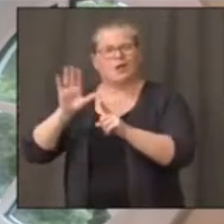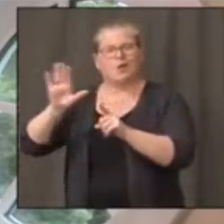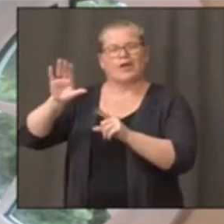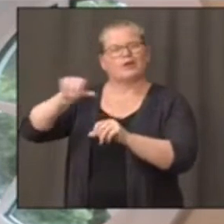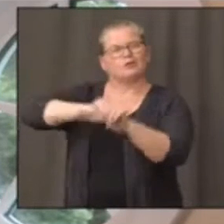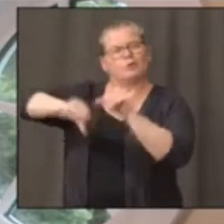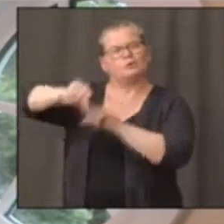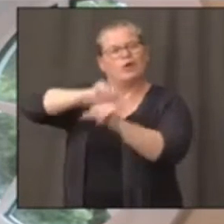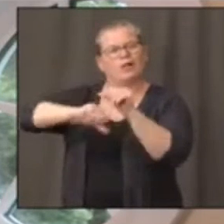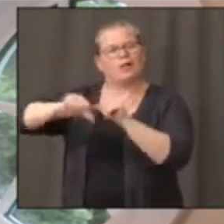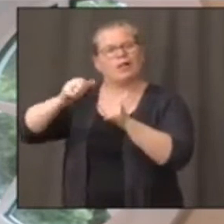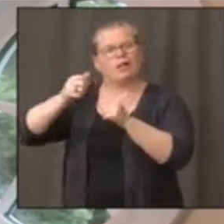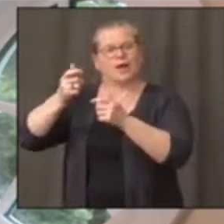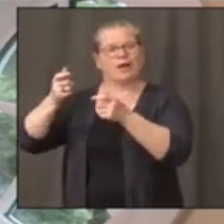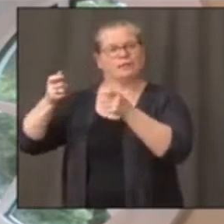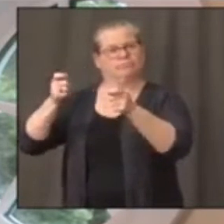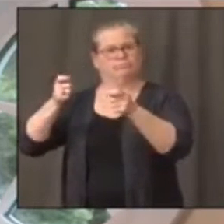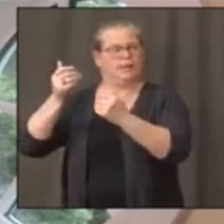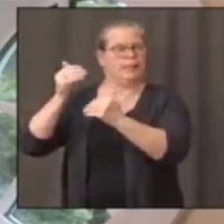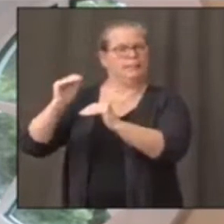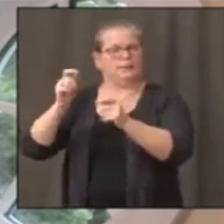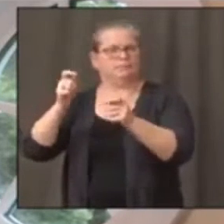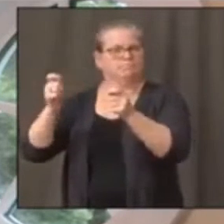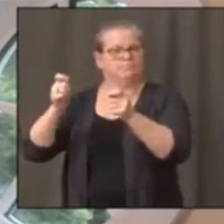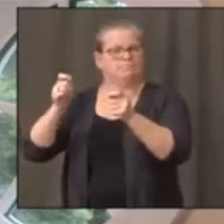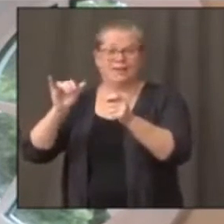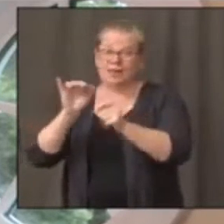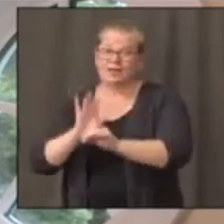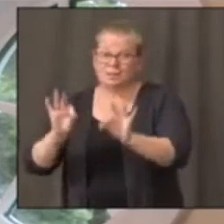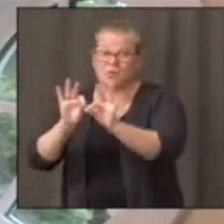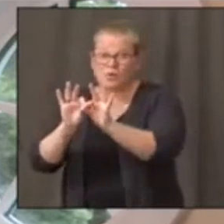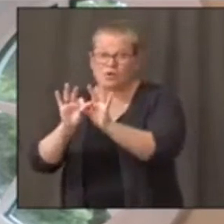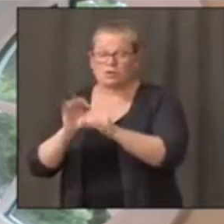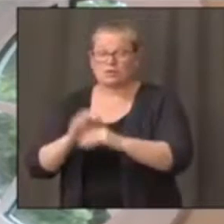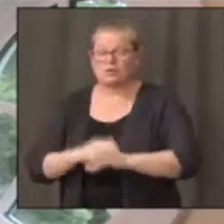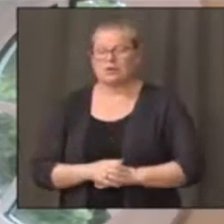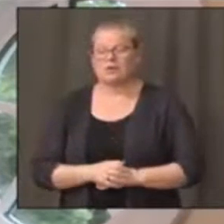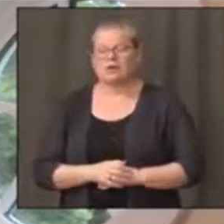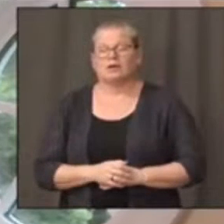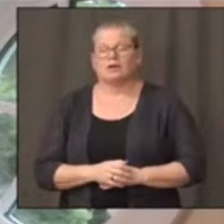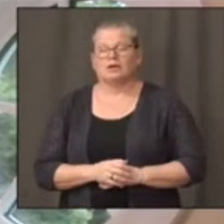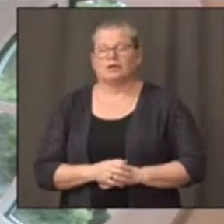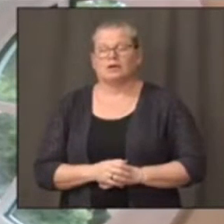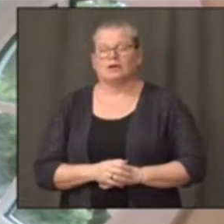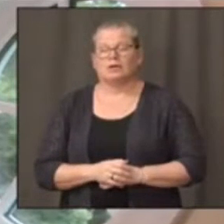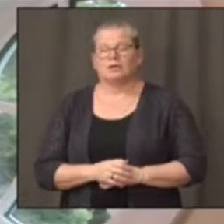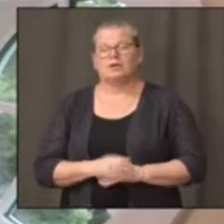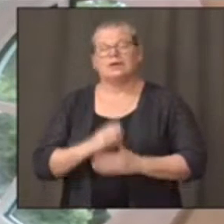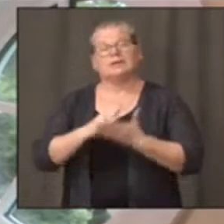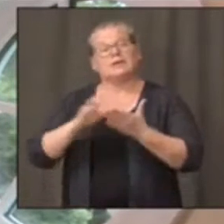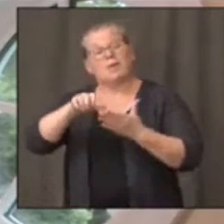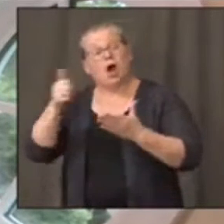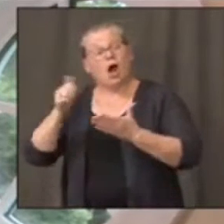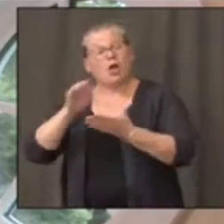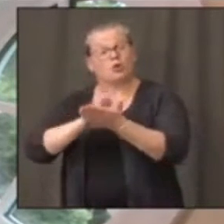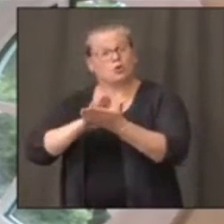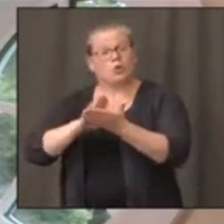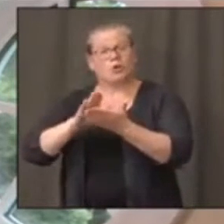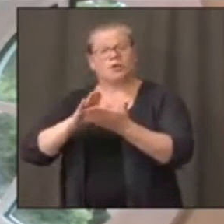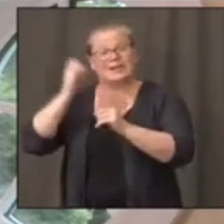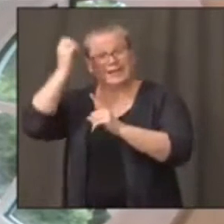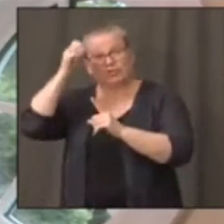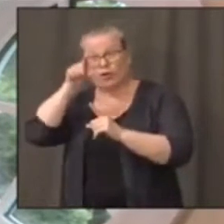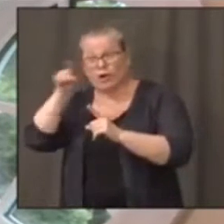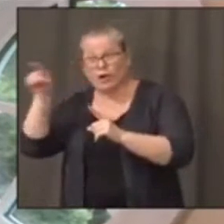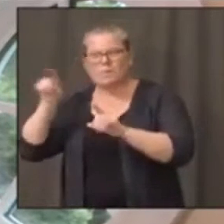in the schools. Israel, as you mentioned, reopened schools, had large outbreaks. They didn't do a lot to try to control cohorts or